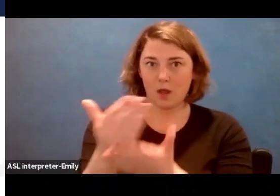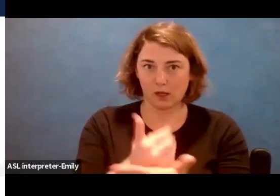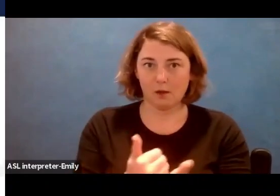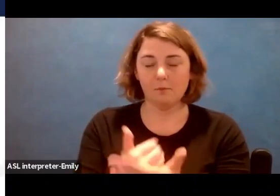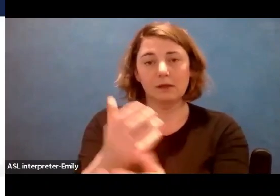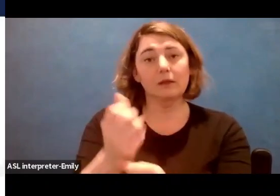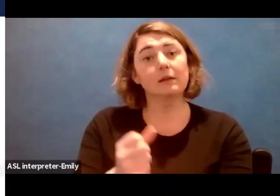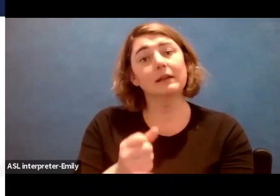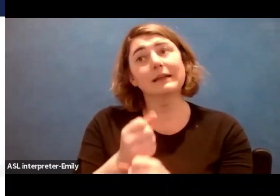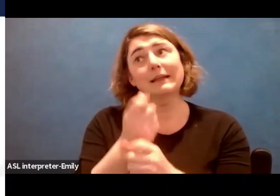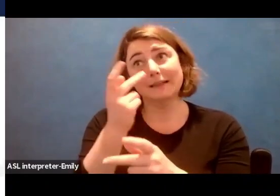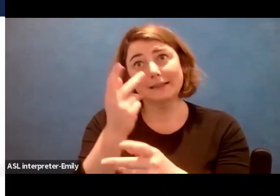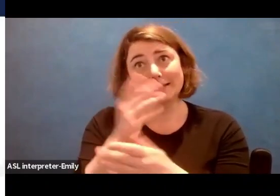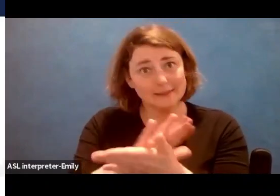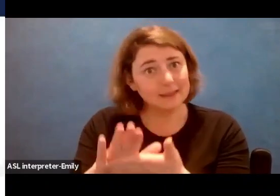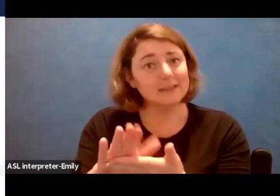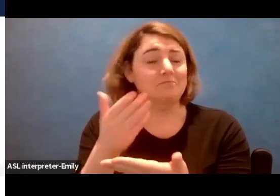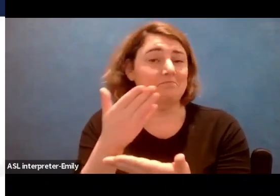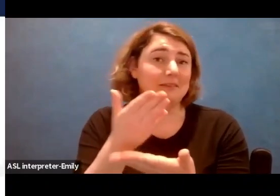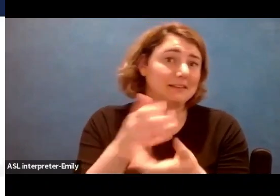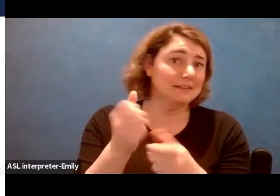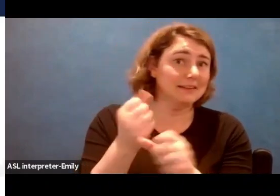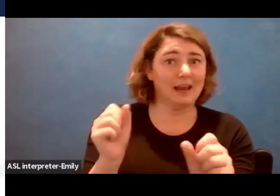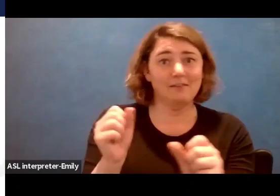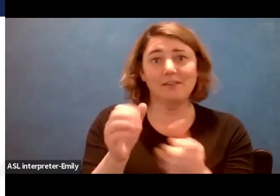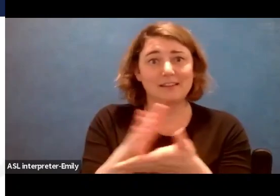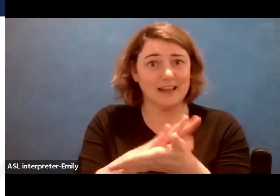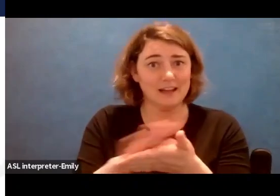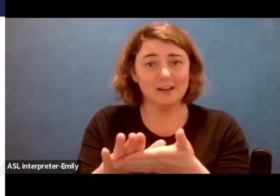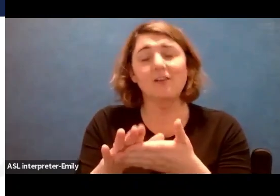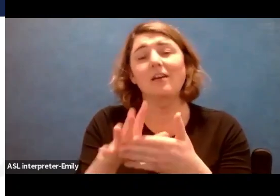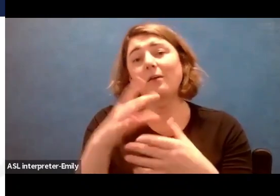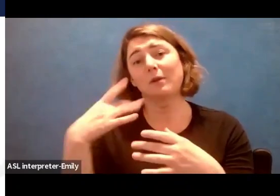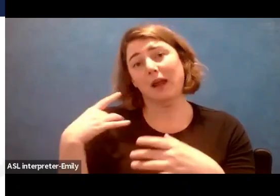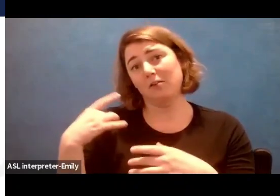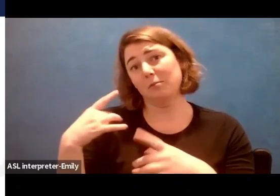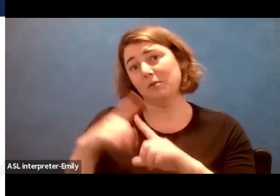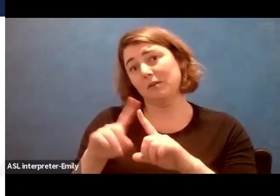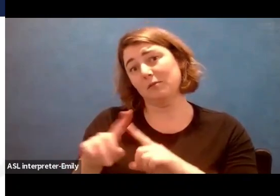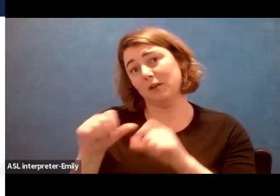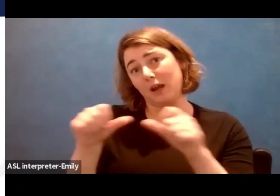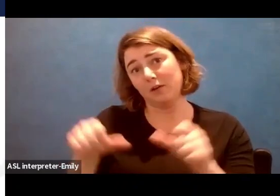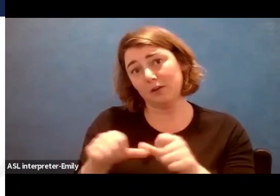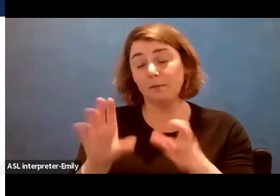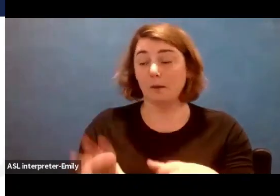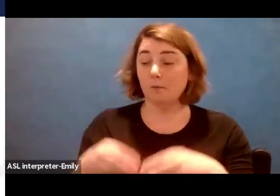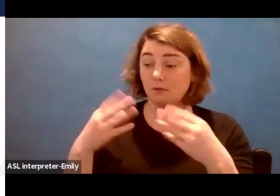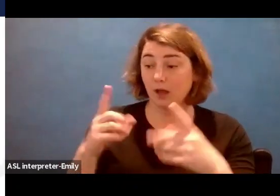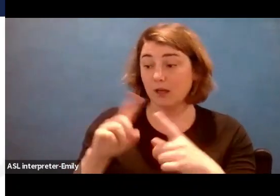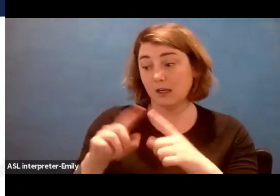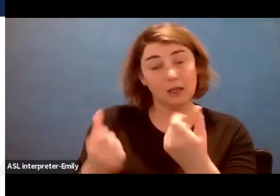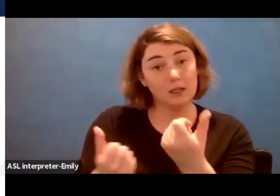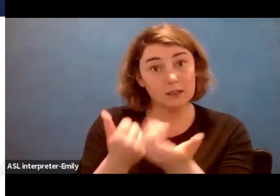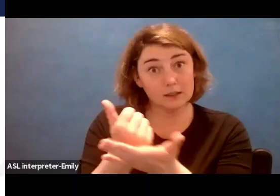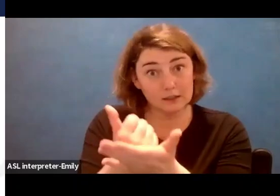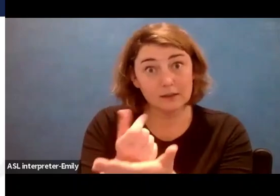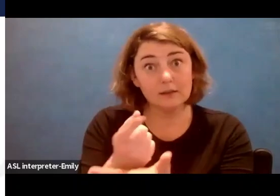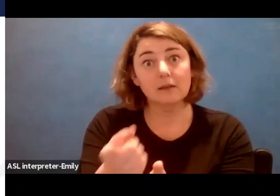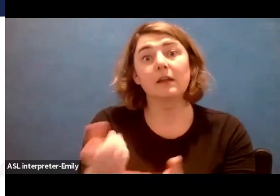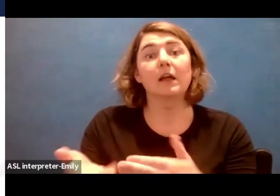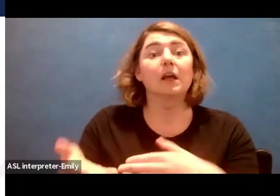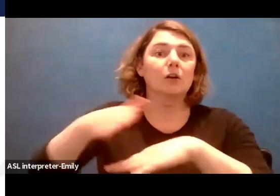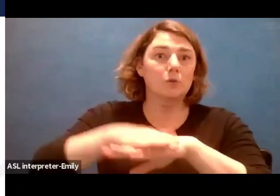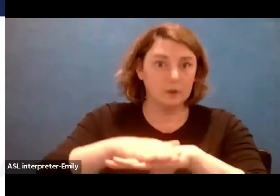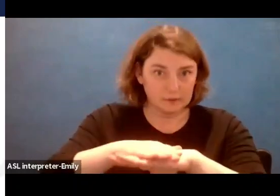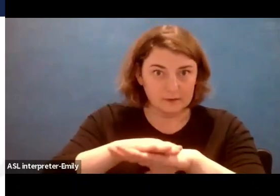decent, safe, and sanitary housing in eligible areas by providing assistance, which increases applicants'